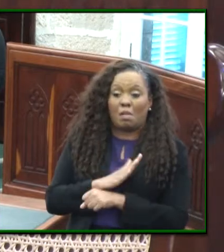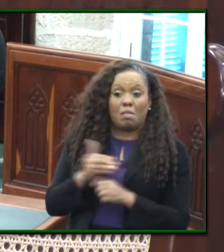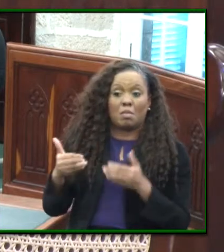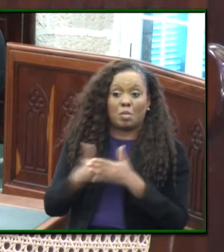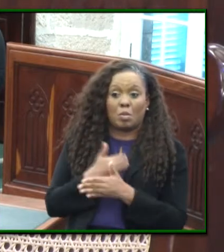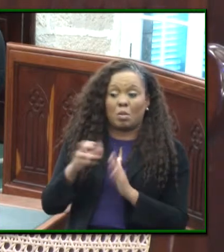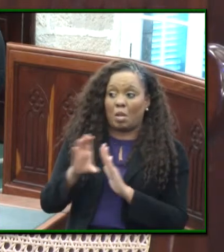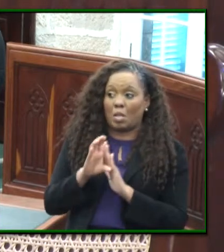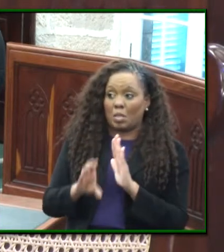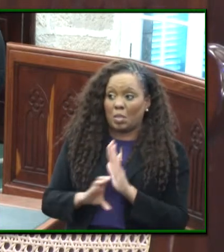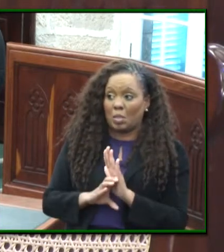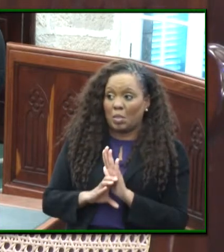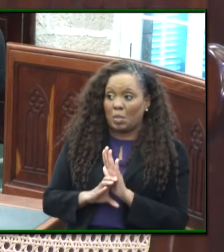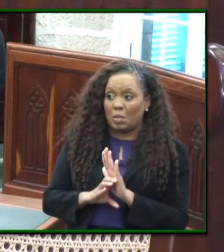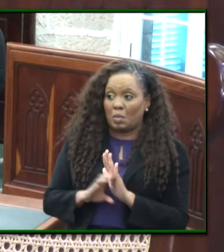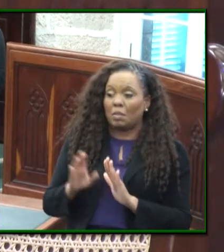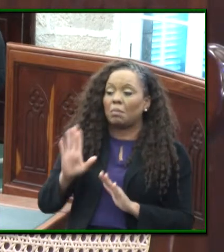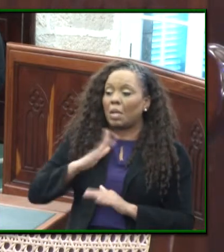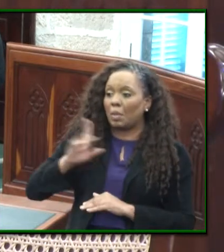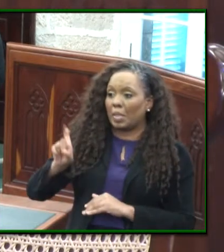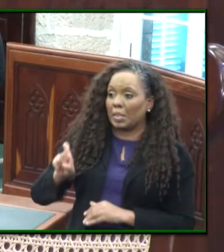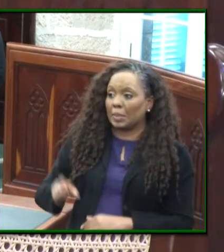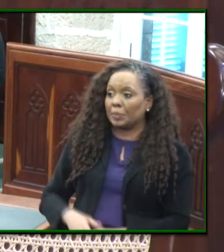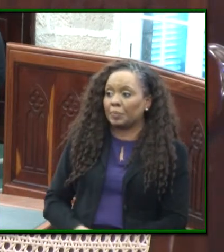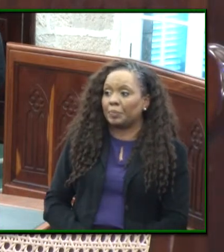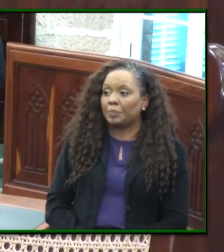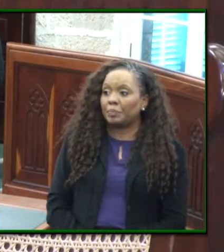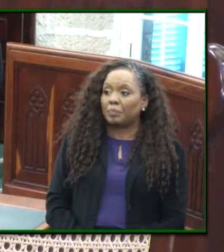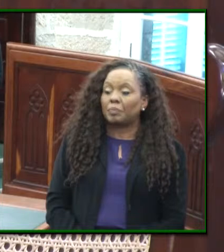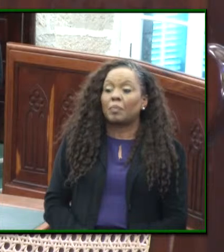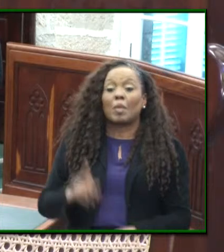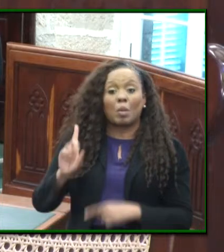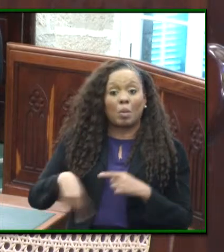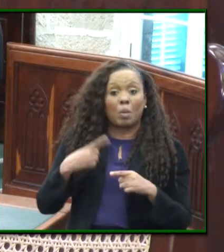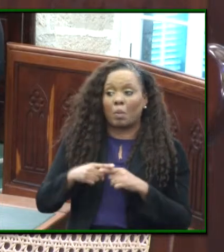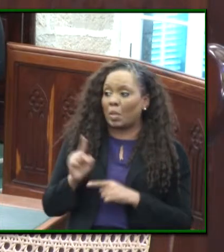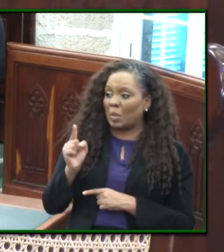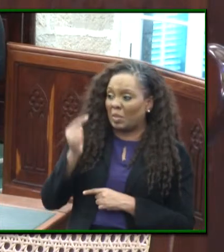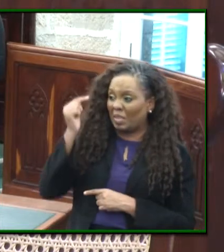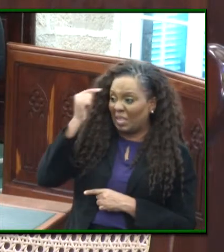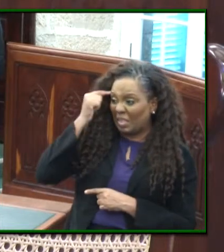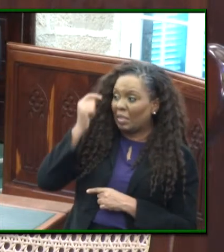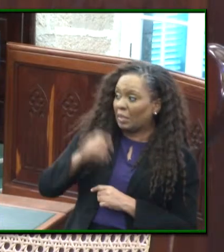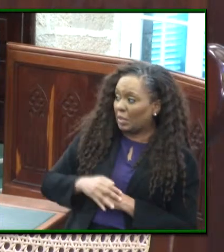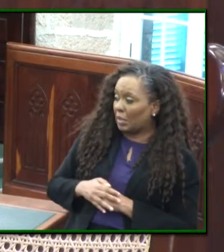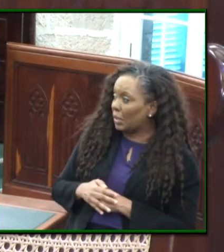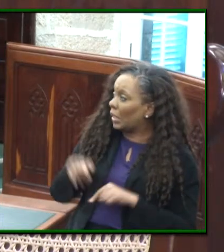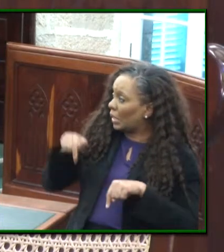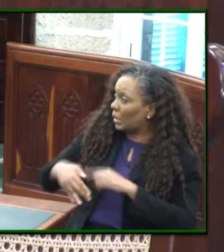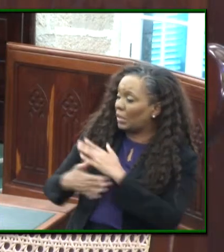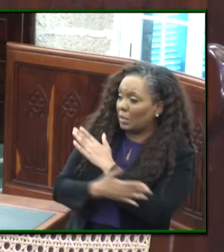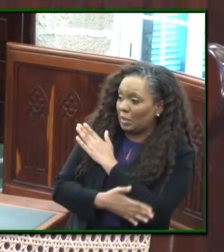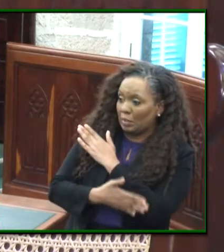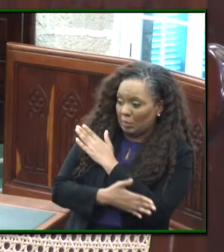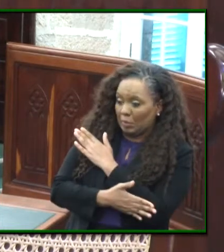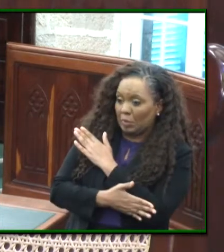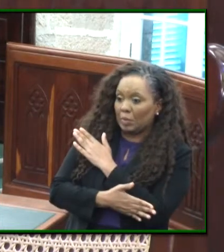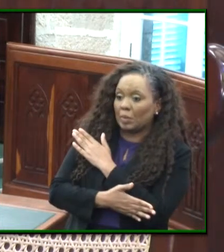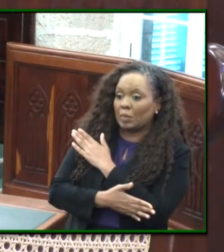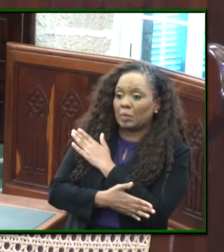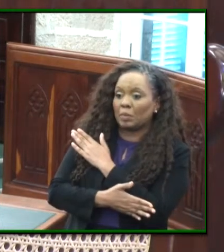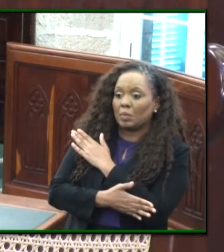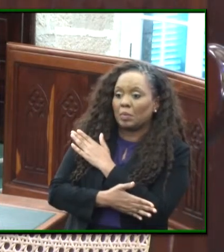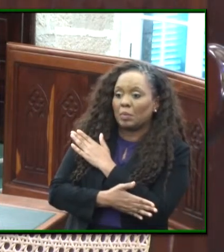constitution? That is the question. When do you anticipate that this country, into